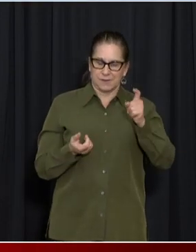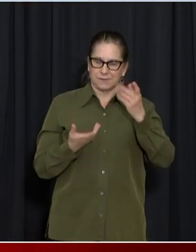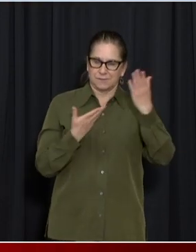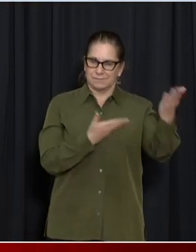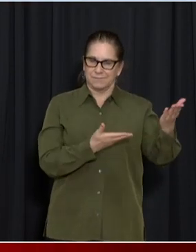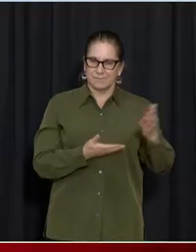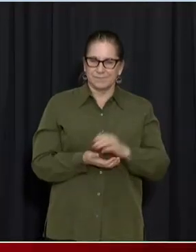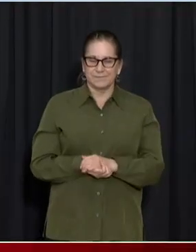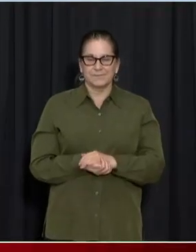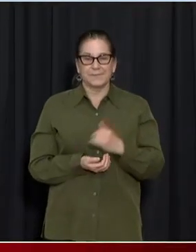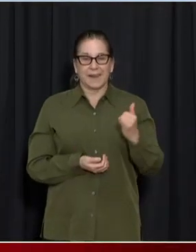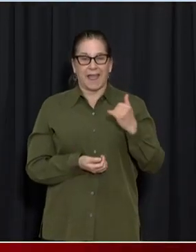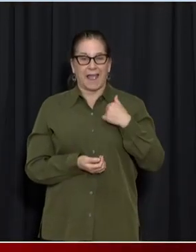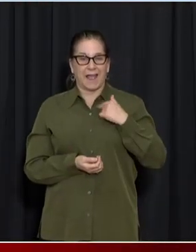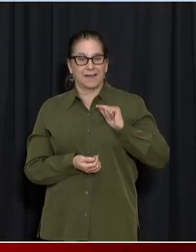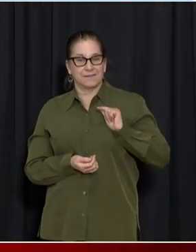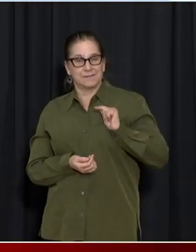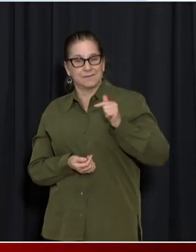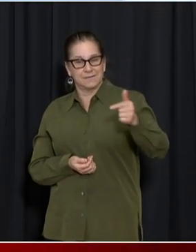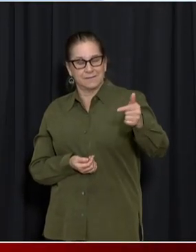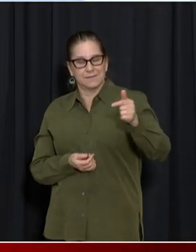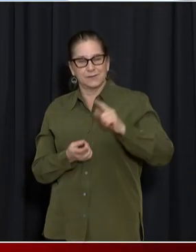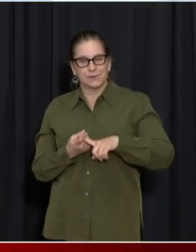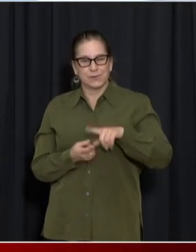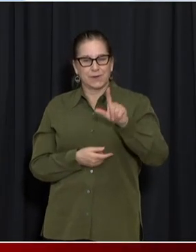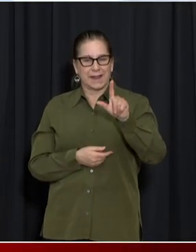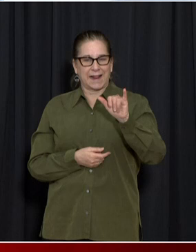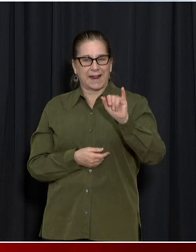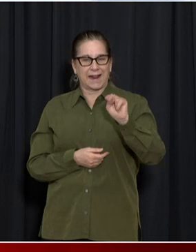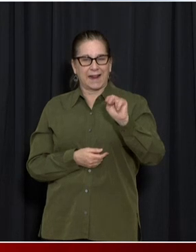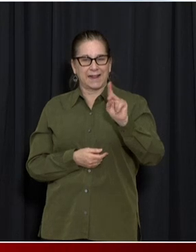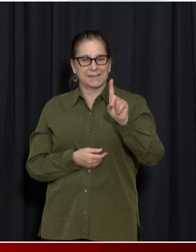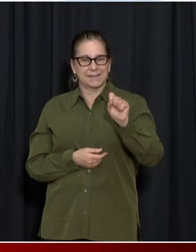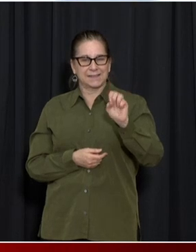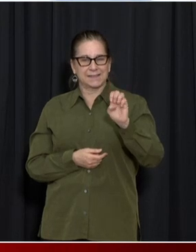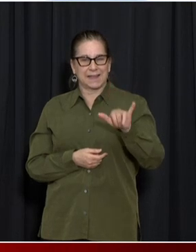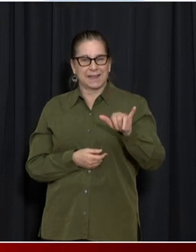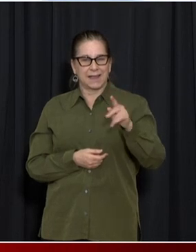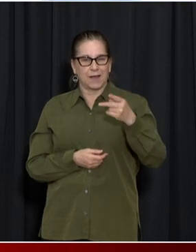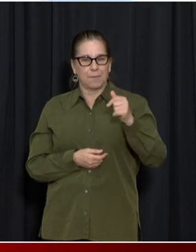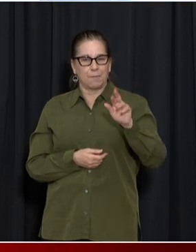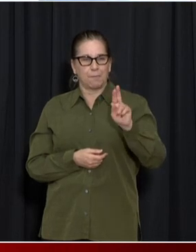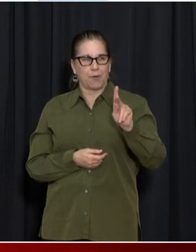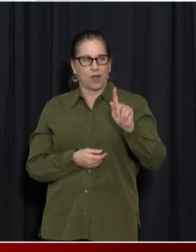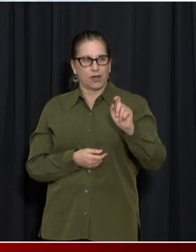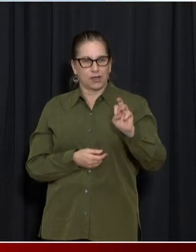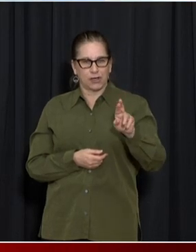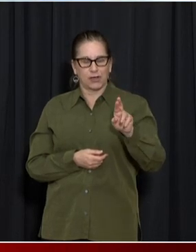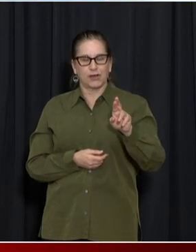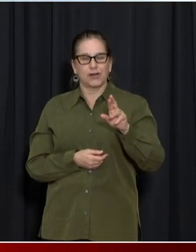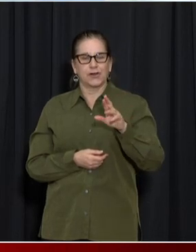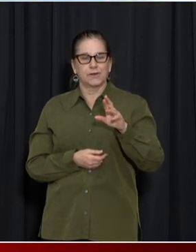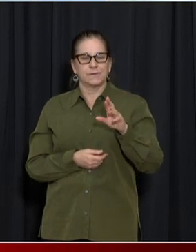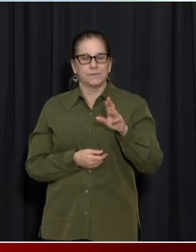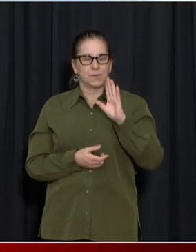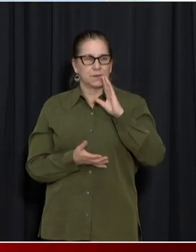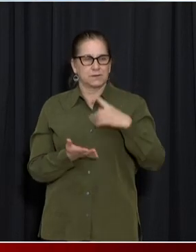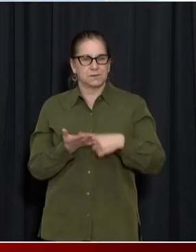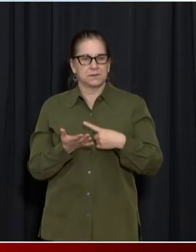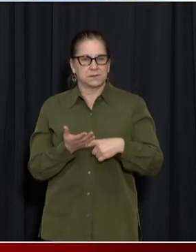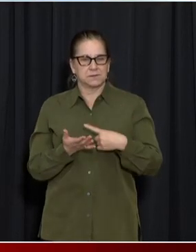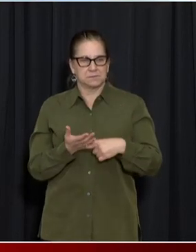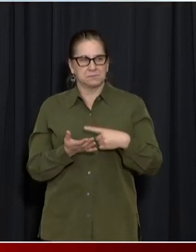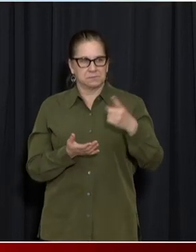recommendations. Thanks, Andrew. The advisory group made recommendations to the mayor in regards to activities that we all long for